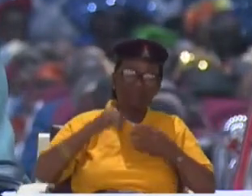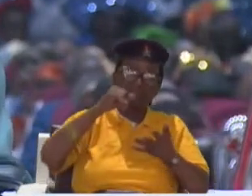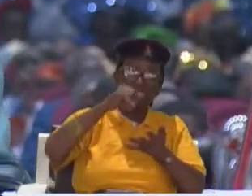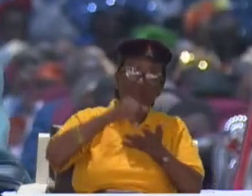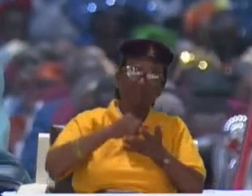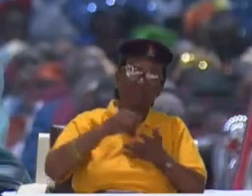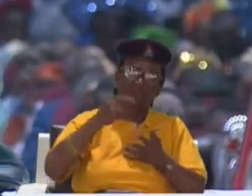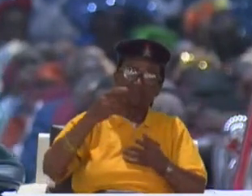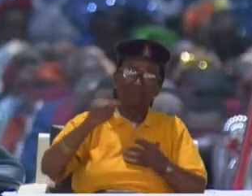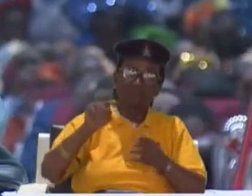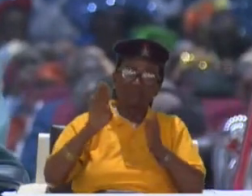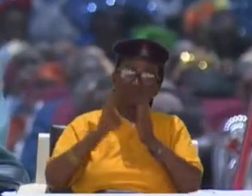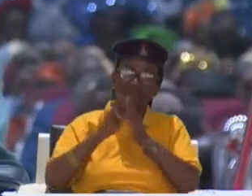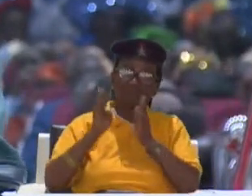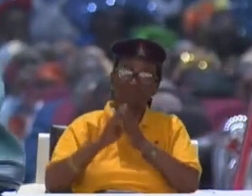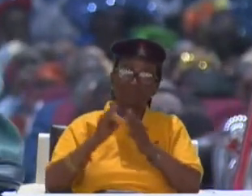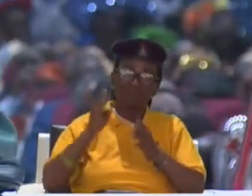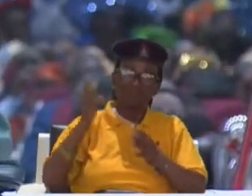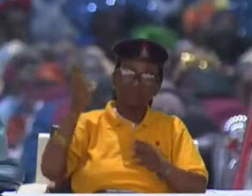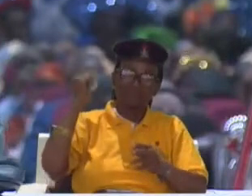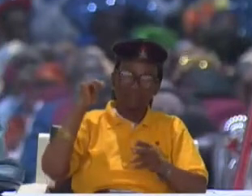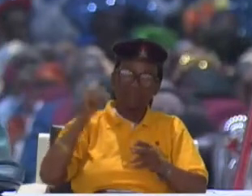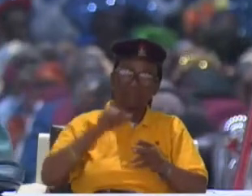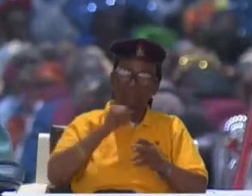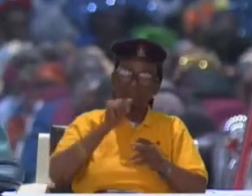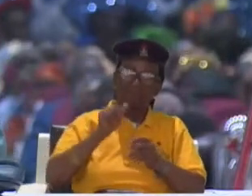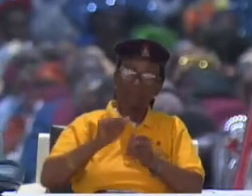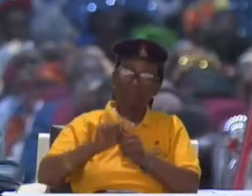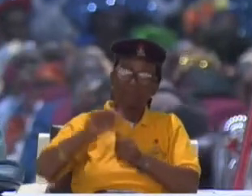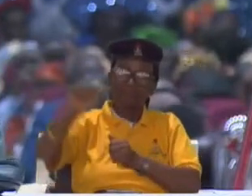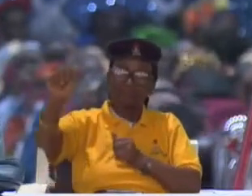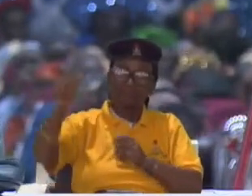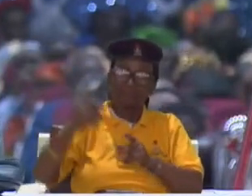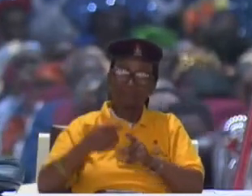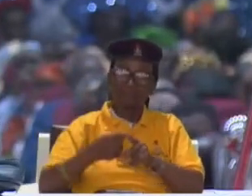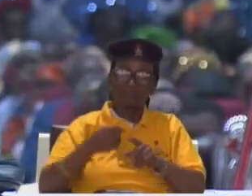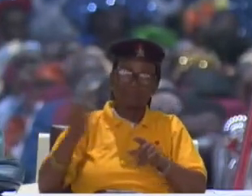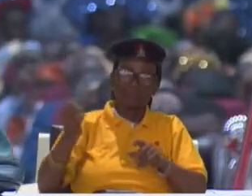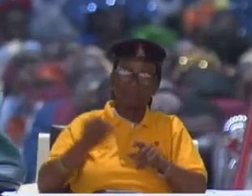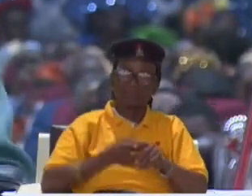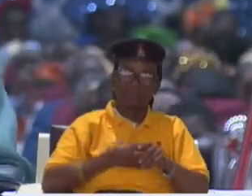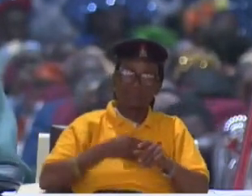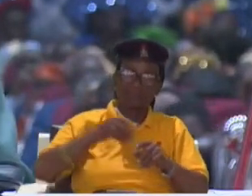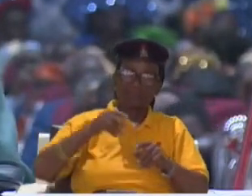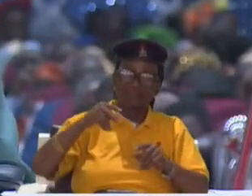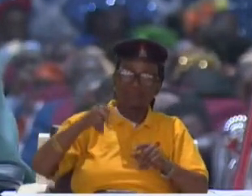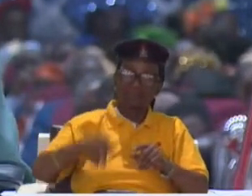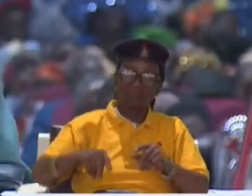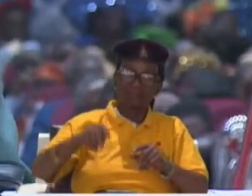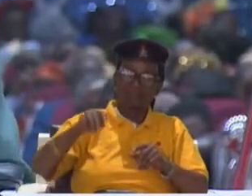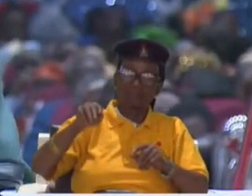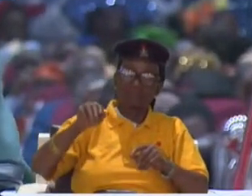the town was not far from our path when we were going